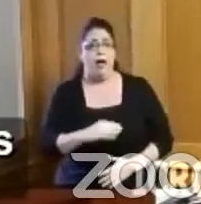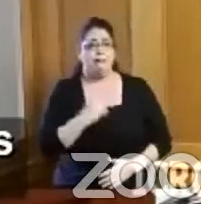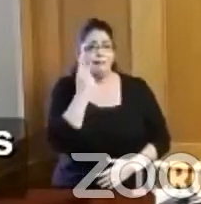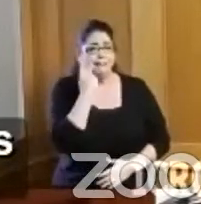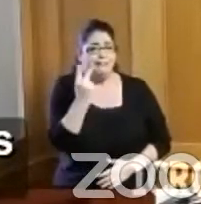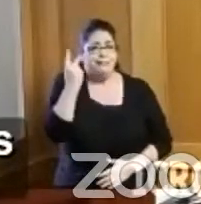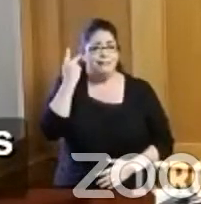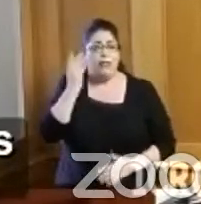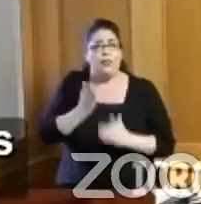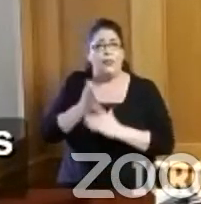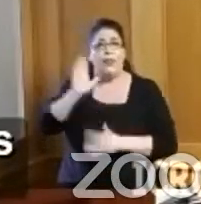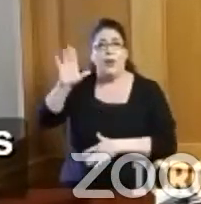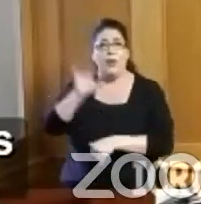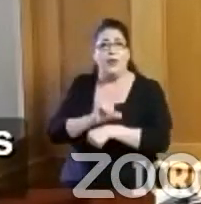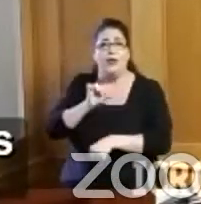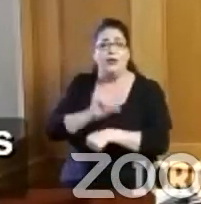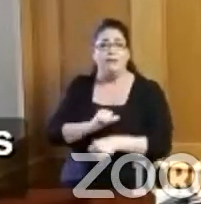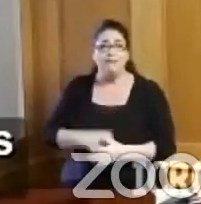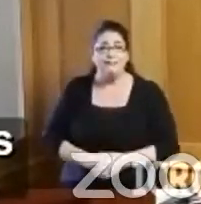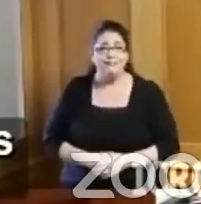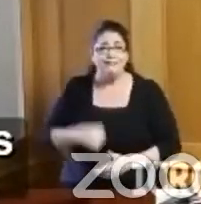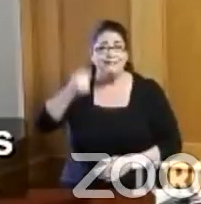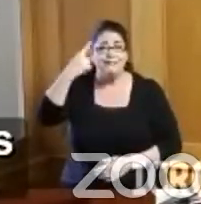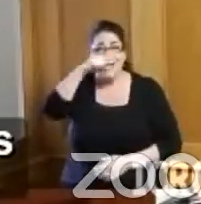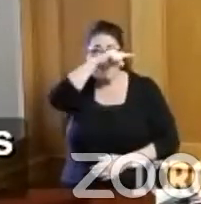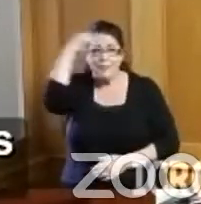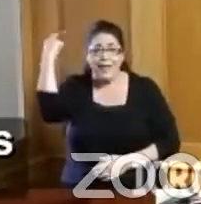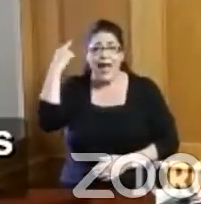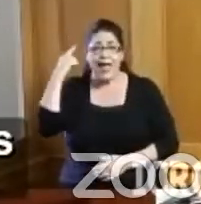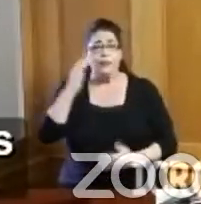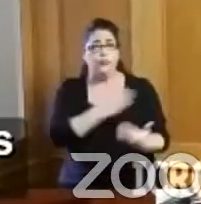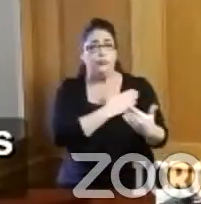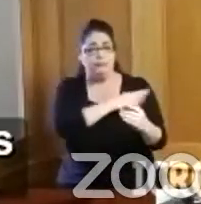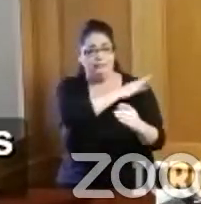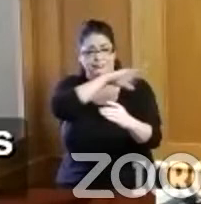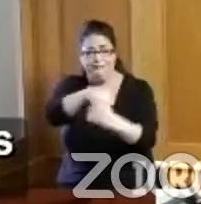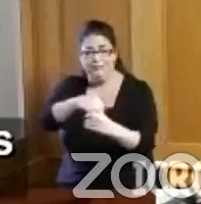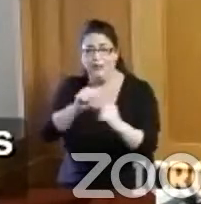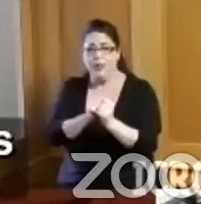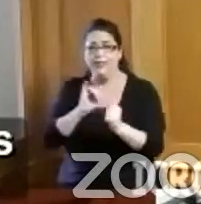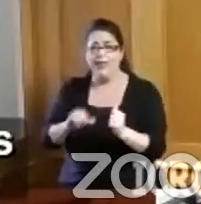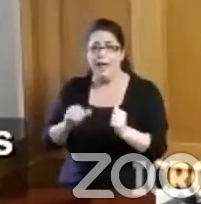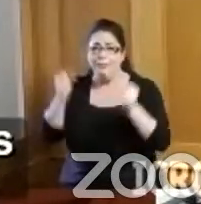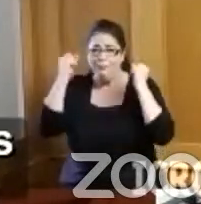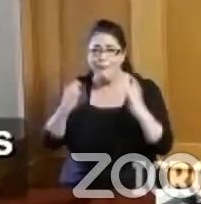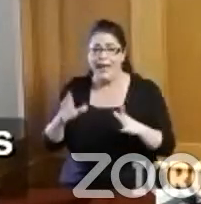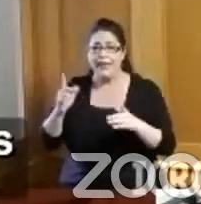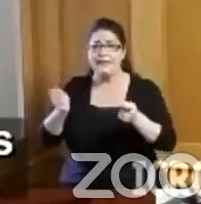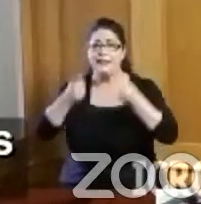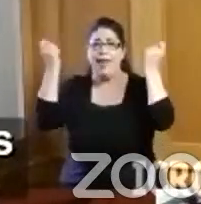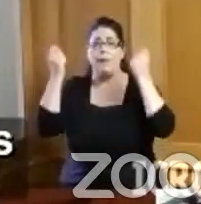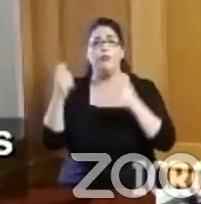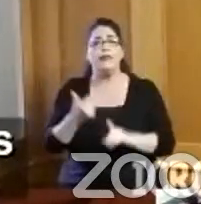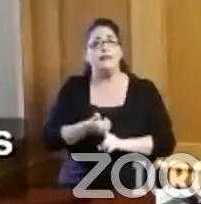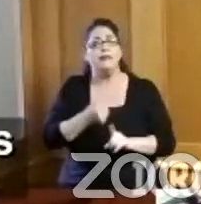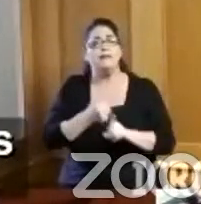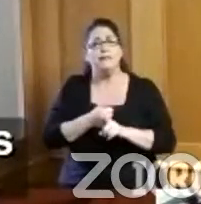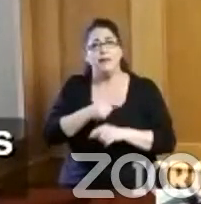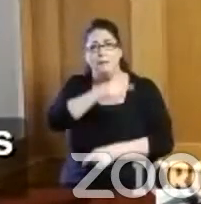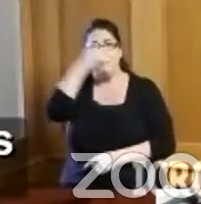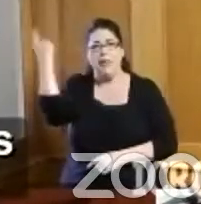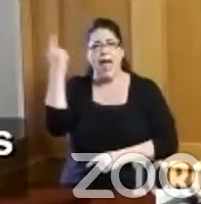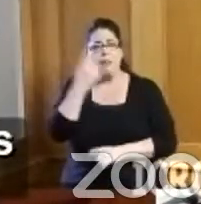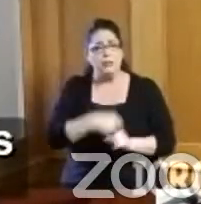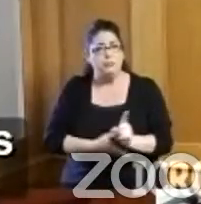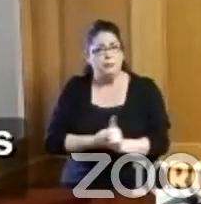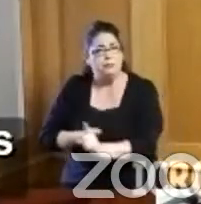art. As integral as Black music is to American culture, many of those celebrities are Black, but have been excluded from icon status